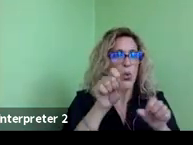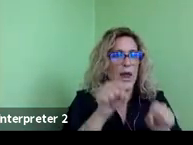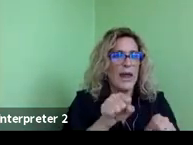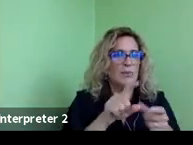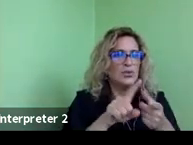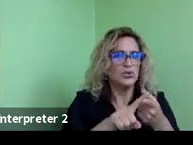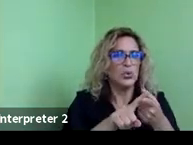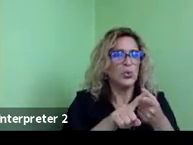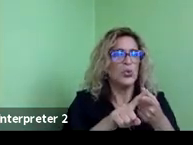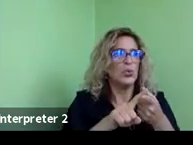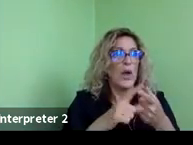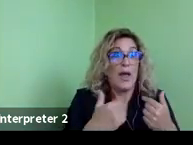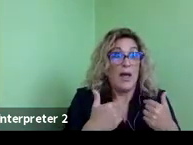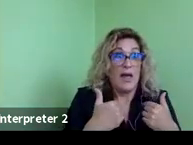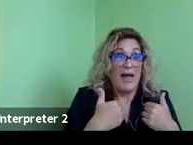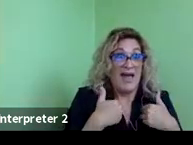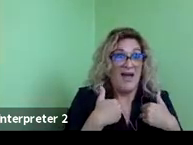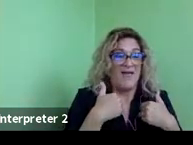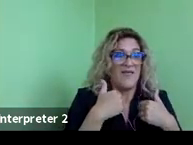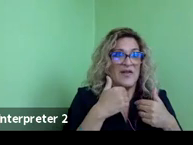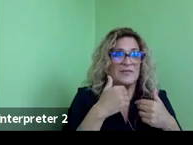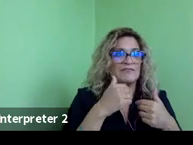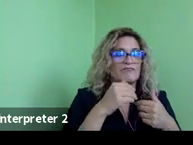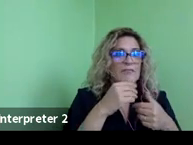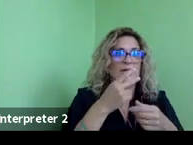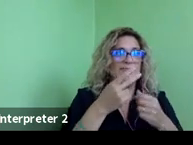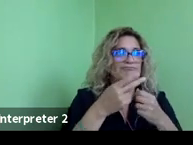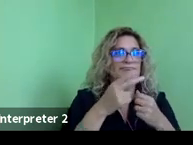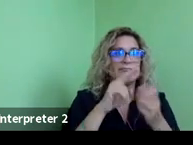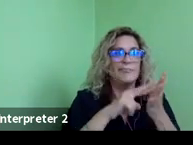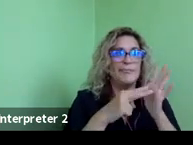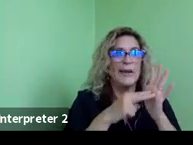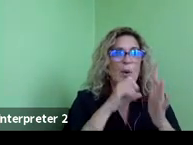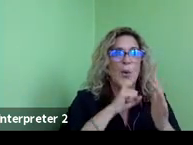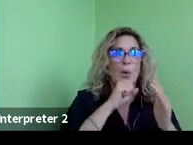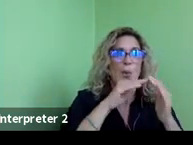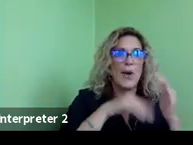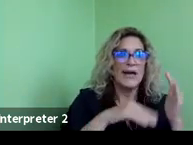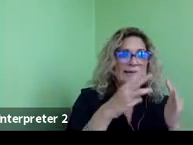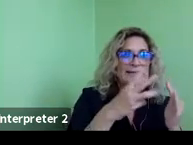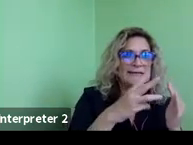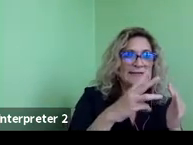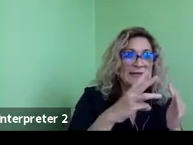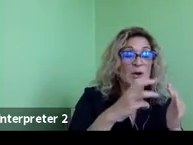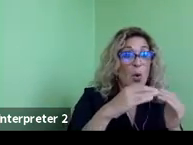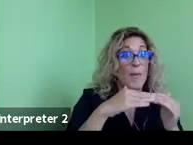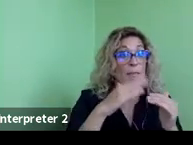shelter 16-year-olds and above under certain circumstances. And